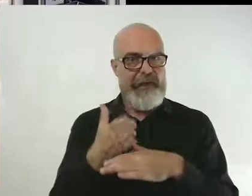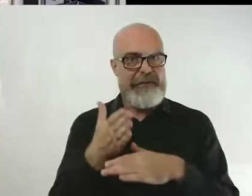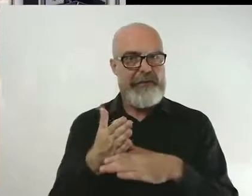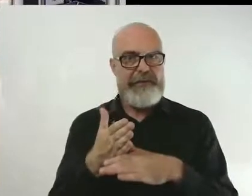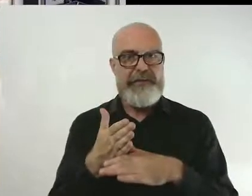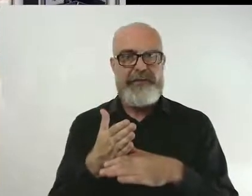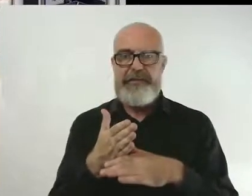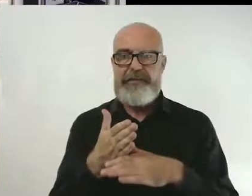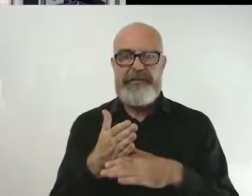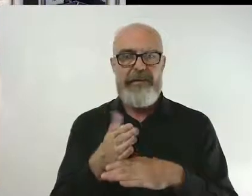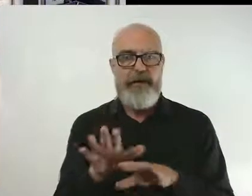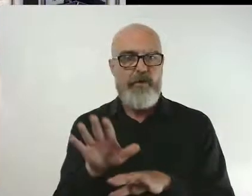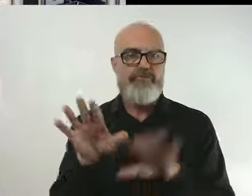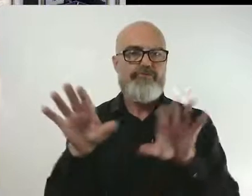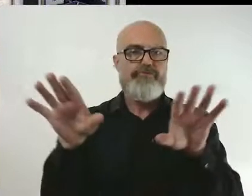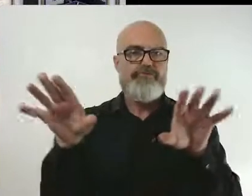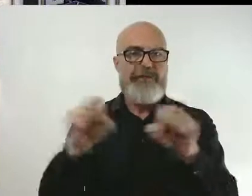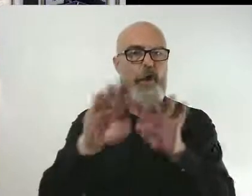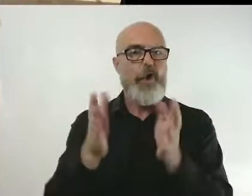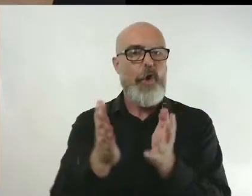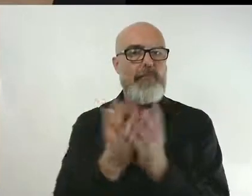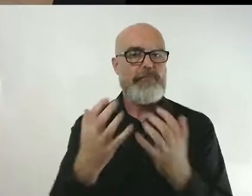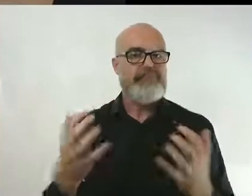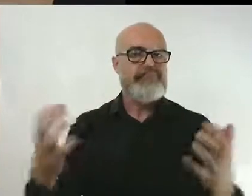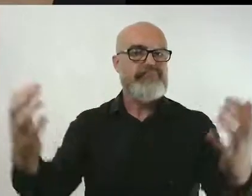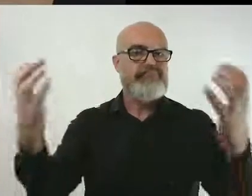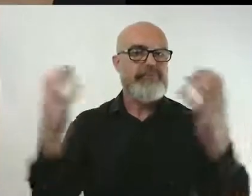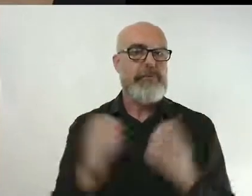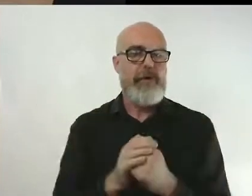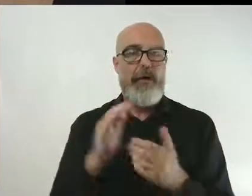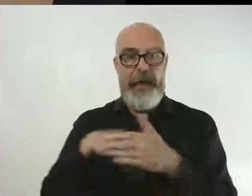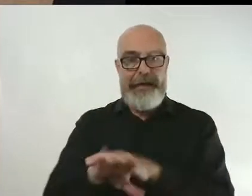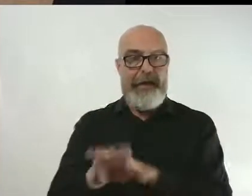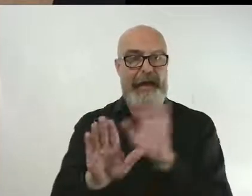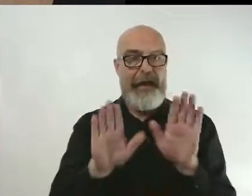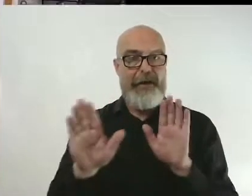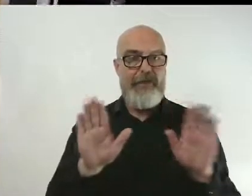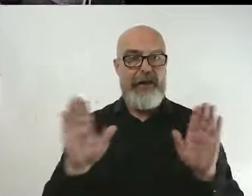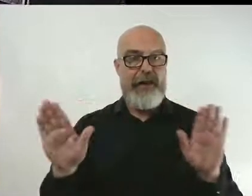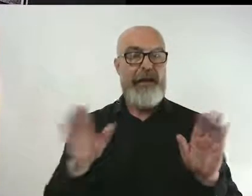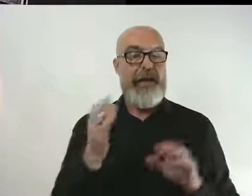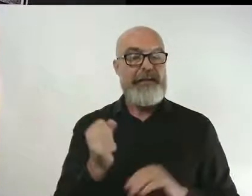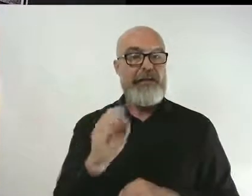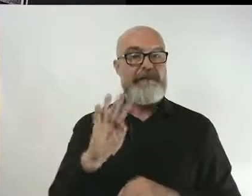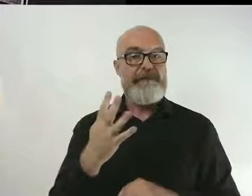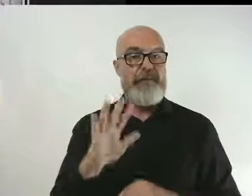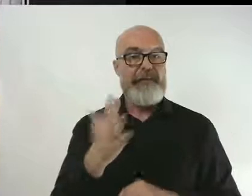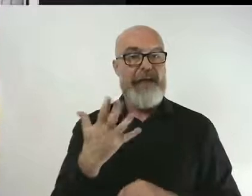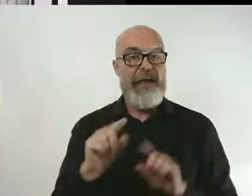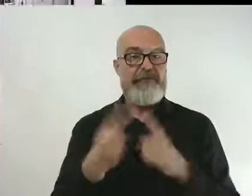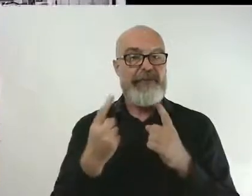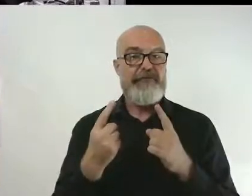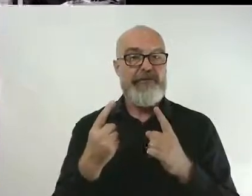The public engagement activities reached a global audience, and the gallery featured